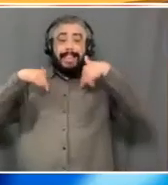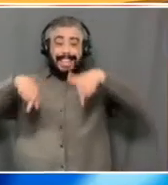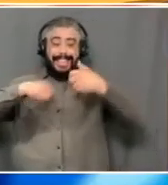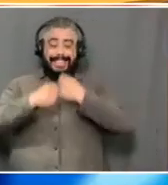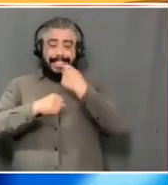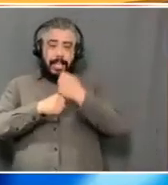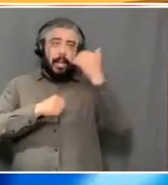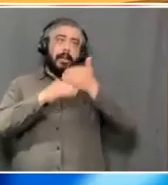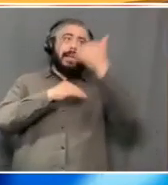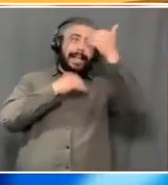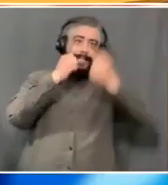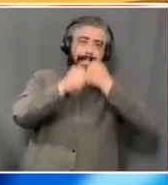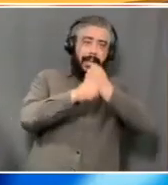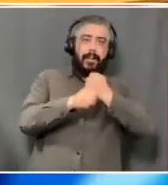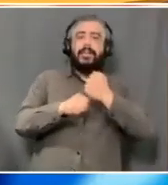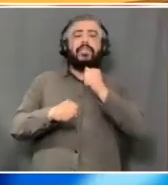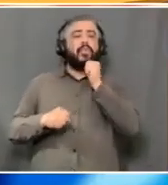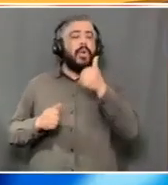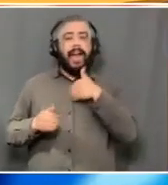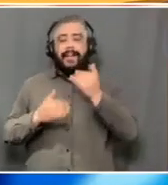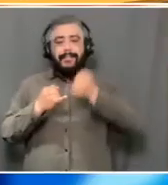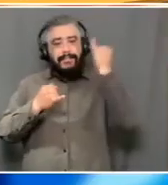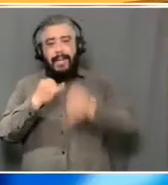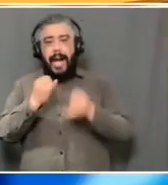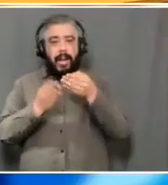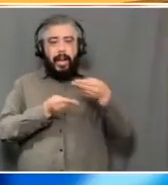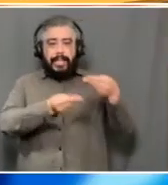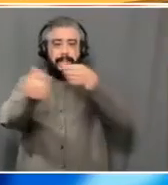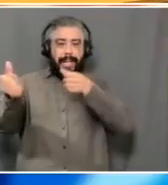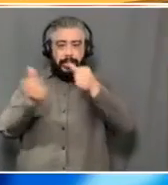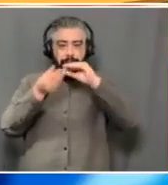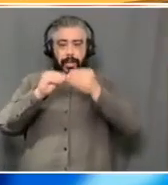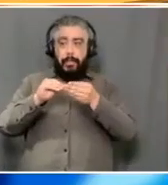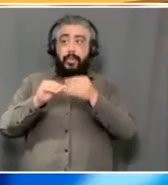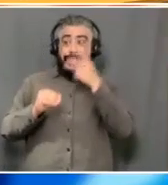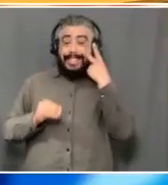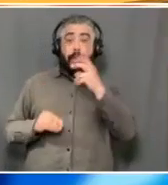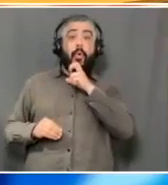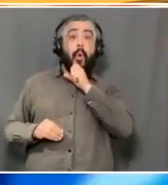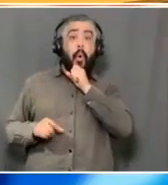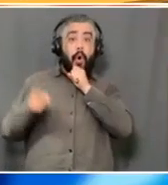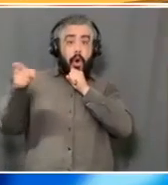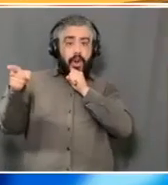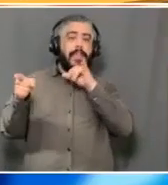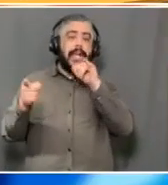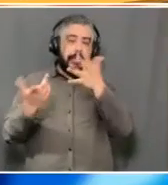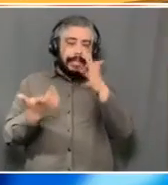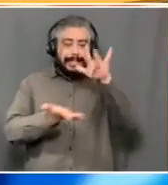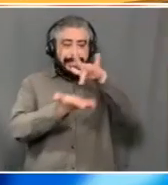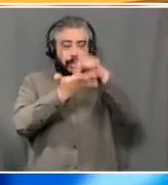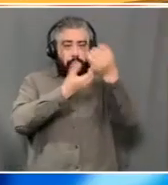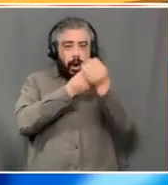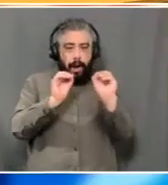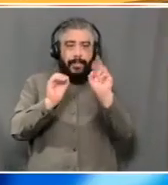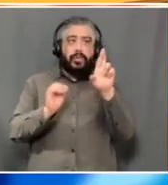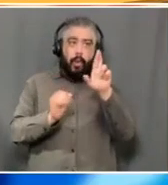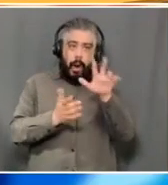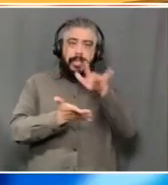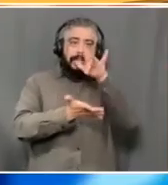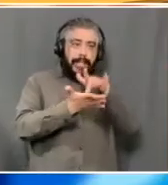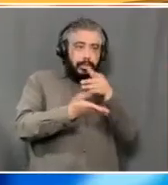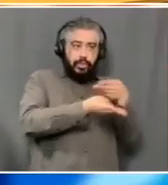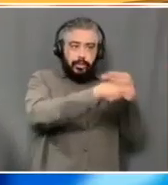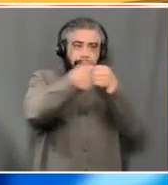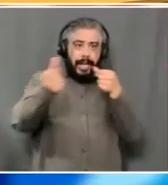final expenditure numbers. And you'll see in the orange, that is kind of the central office or centrally administered spending. Now, of course, all of